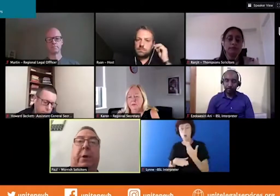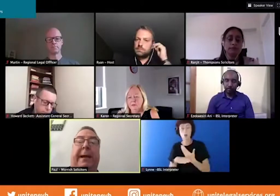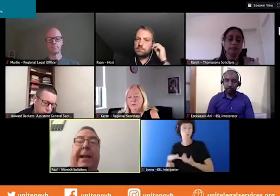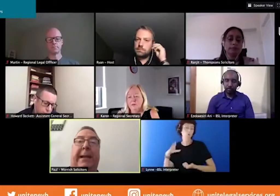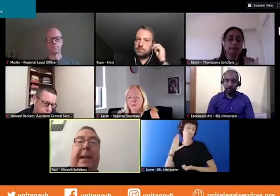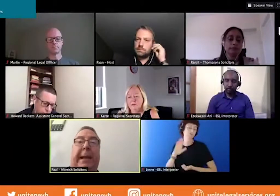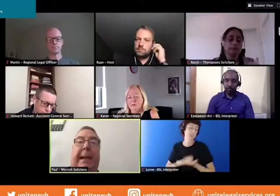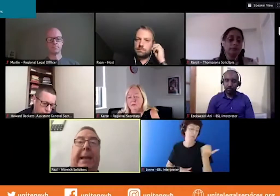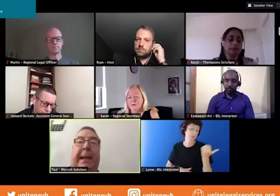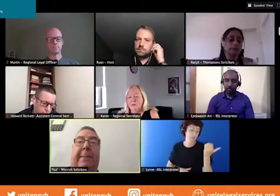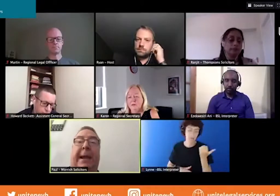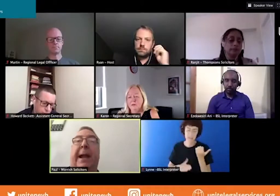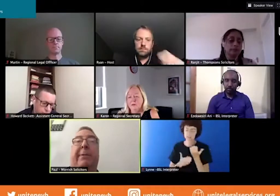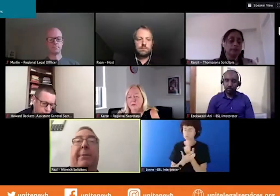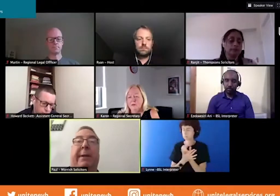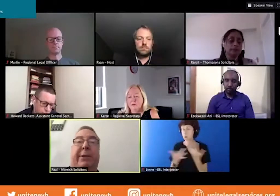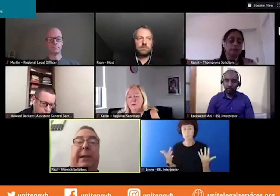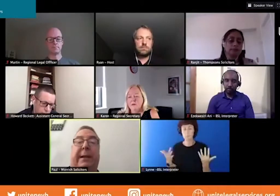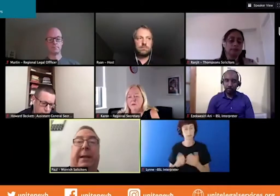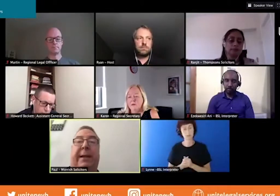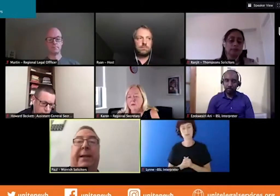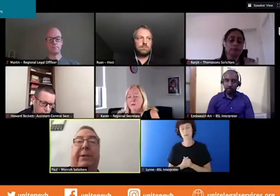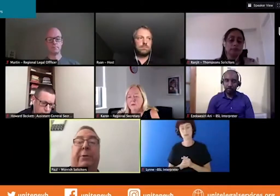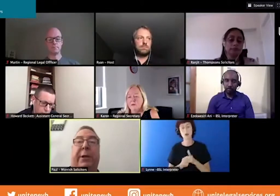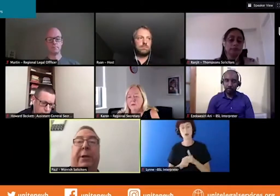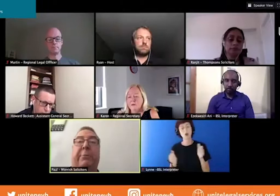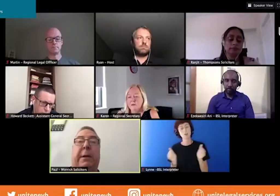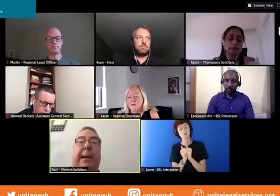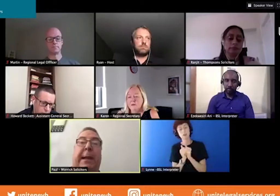I agree with Ranjit. I think it's too soon.